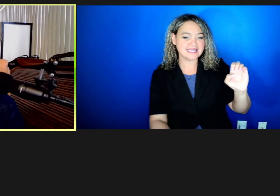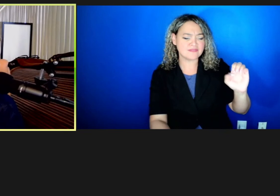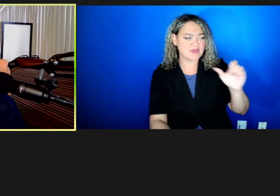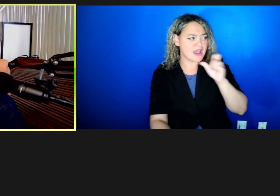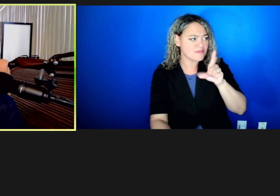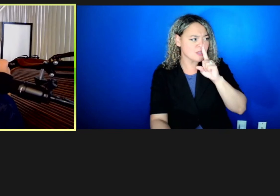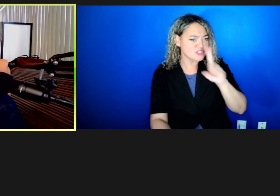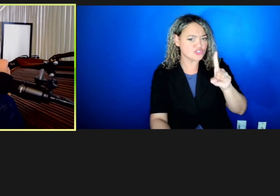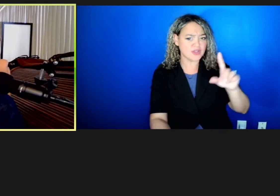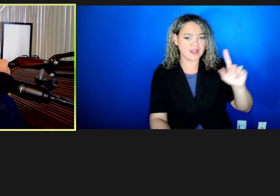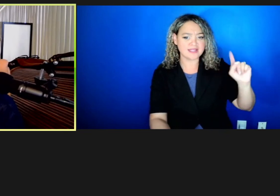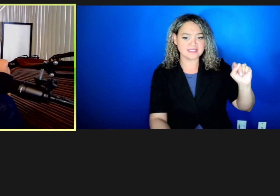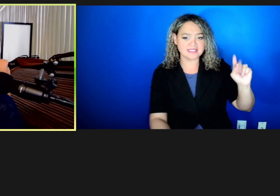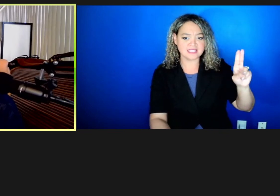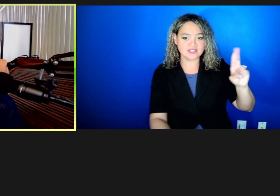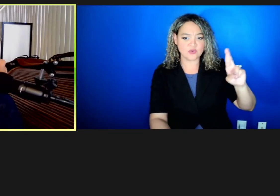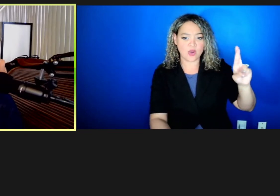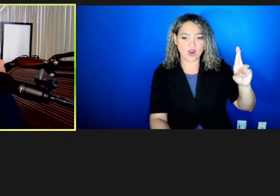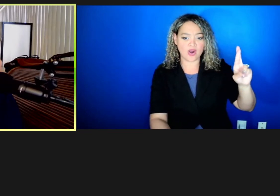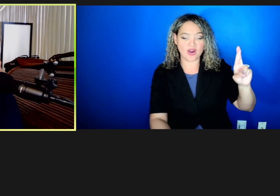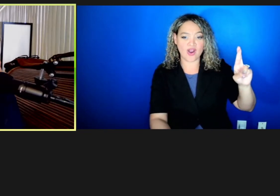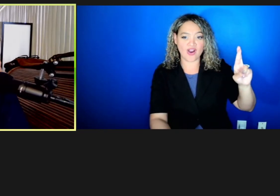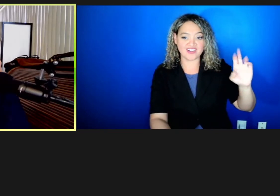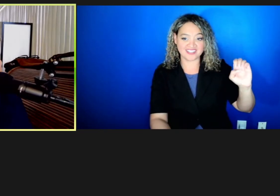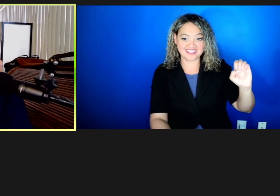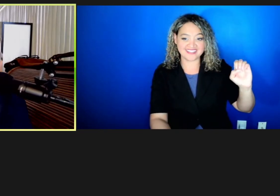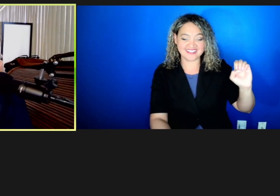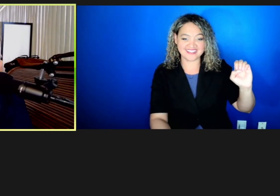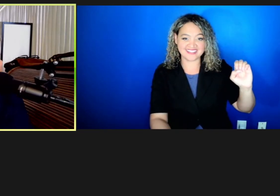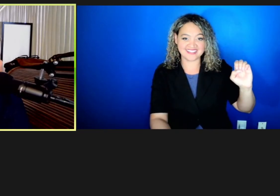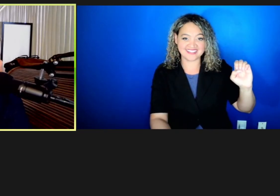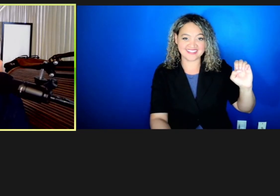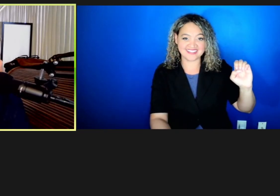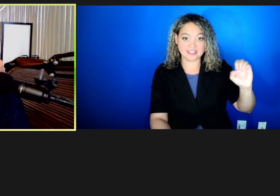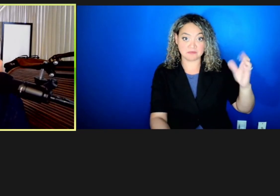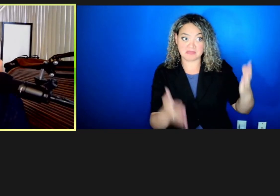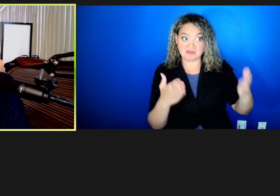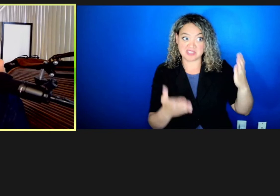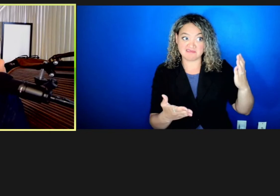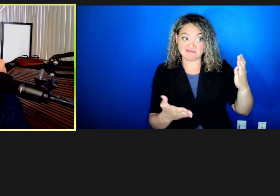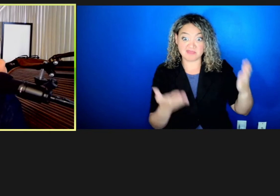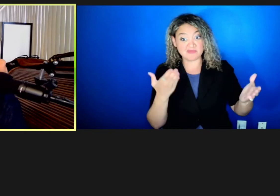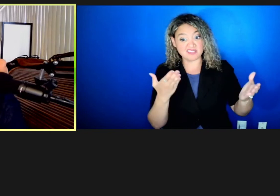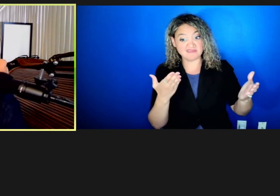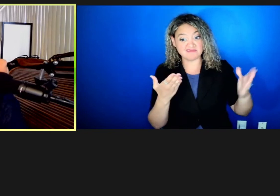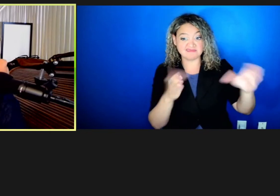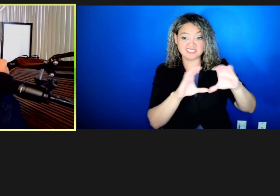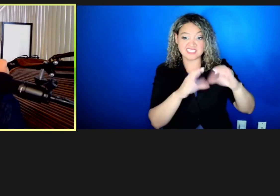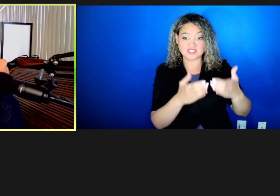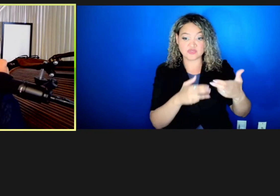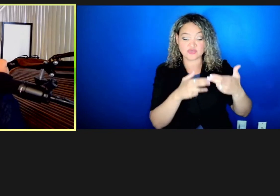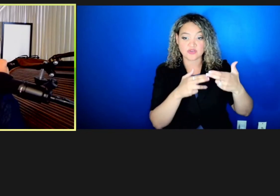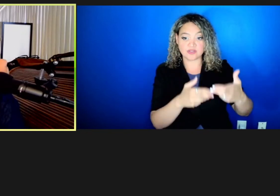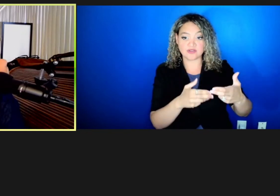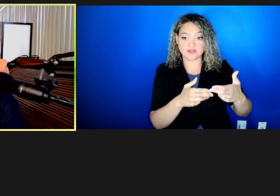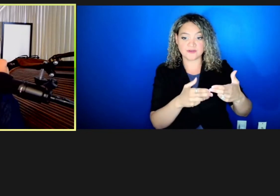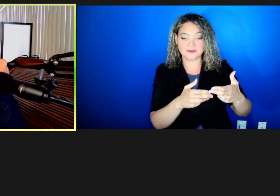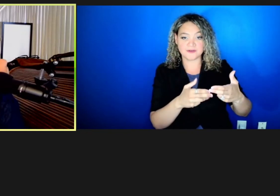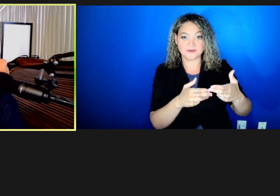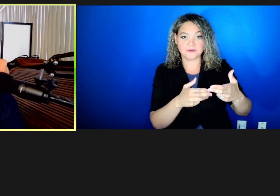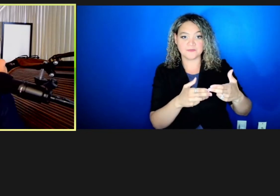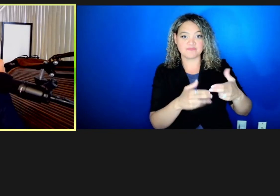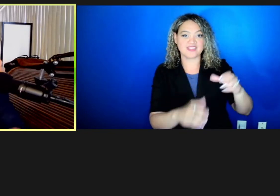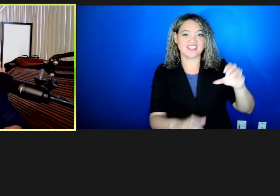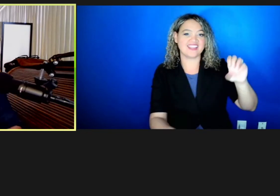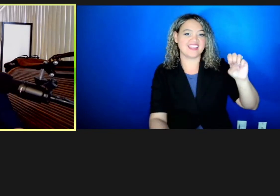you say his name. Turre. Turre, maybe? Maybe. And his group is called Sanctified